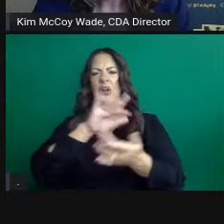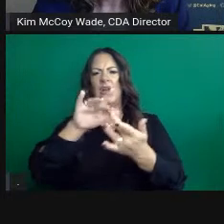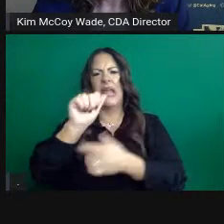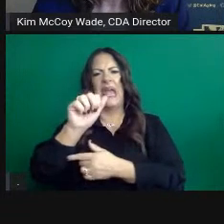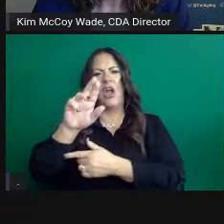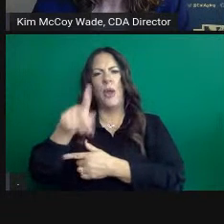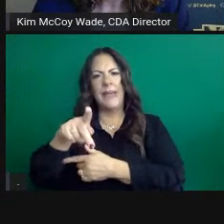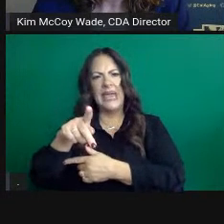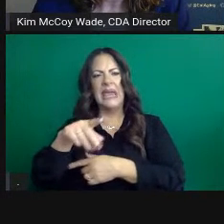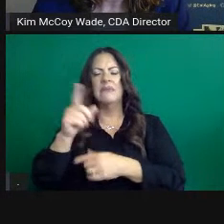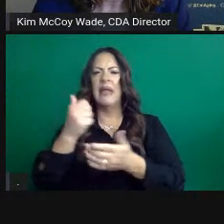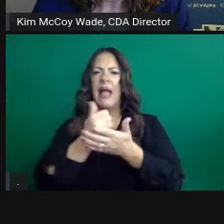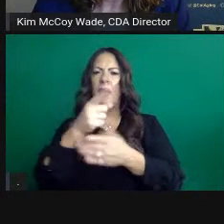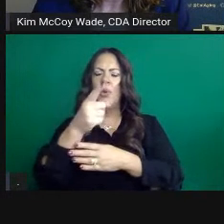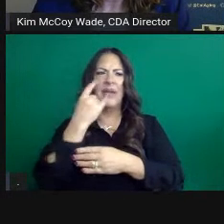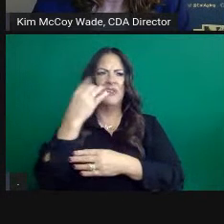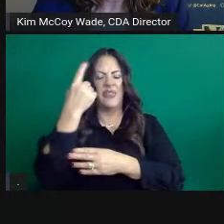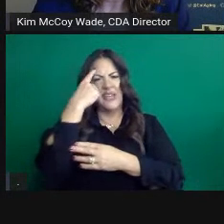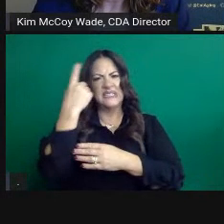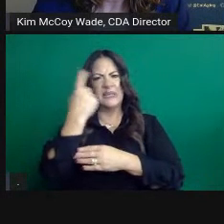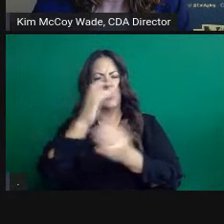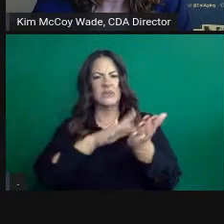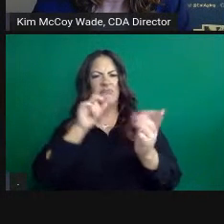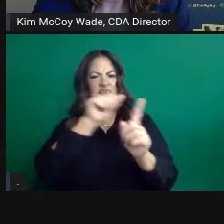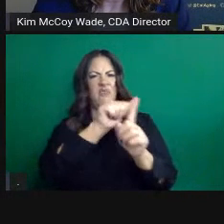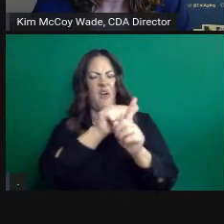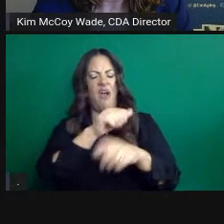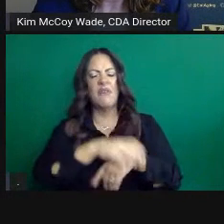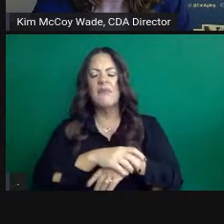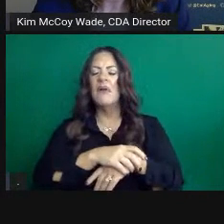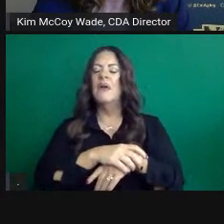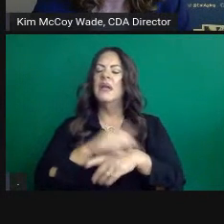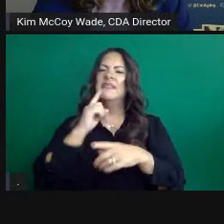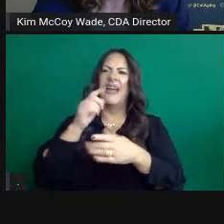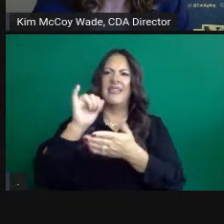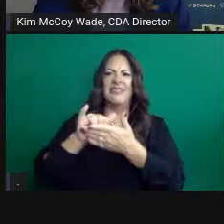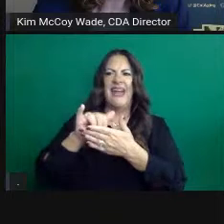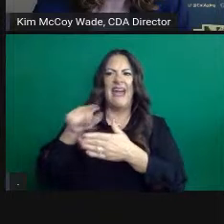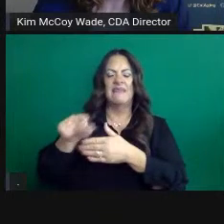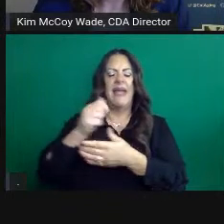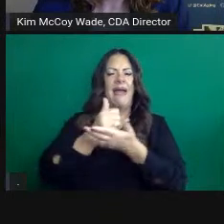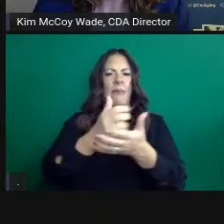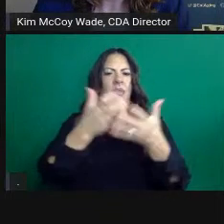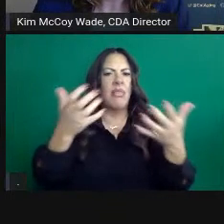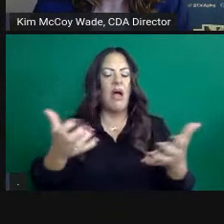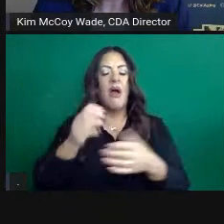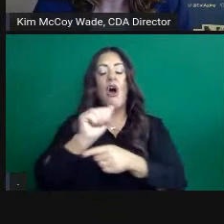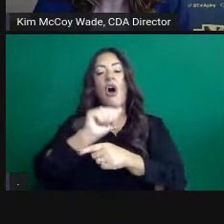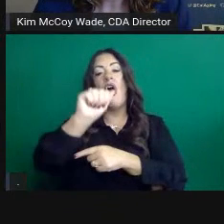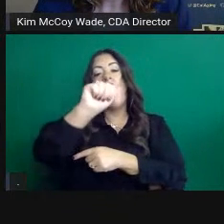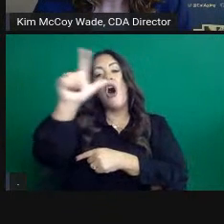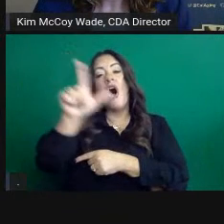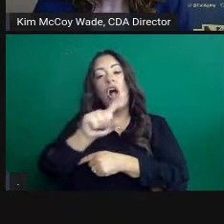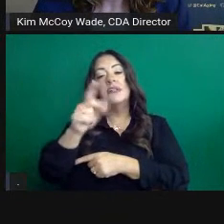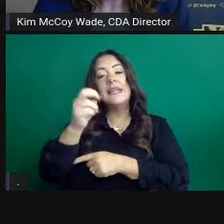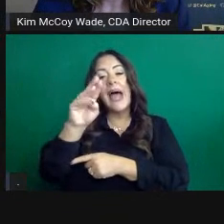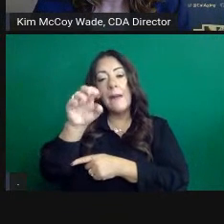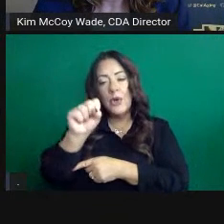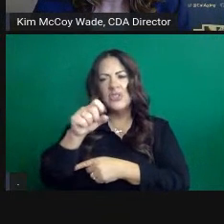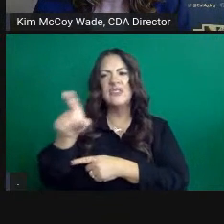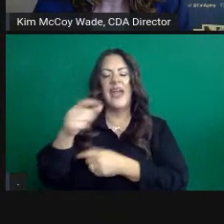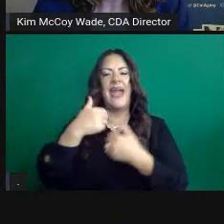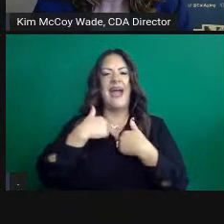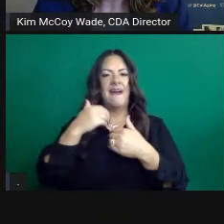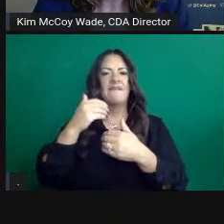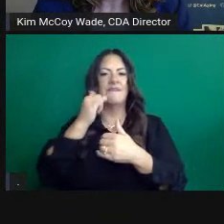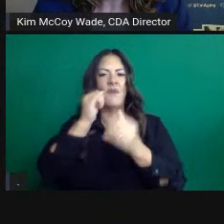here. Dementia is challenging so many Californians and family and friends, and Alzheimer's Association has a hotline. We want you to have all